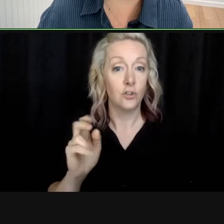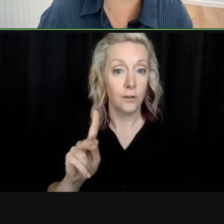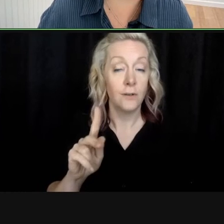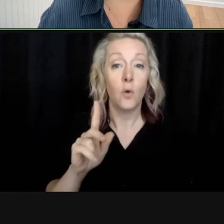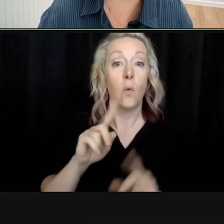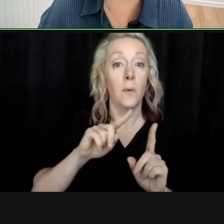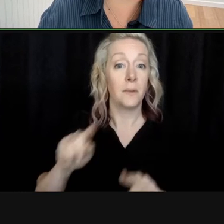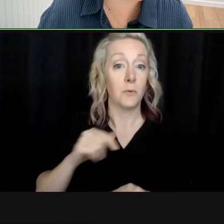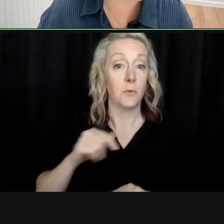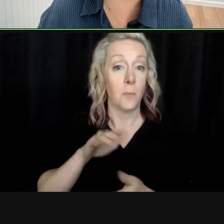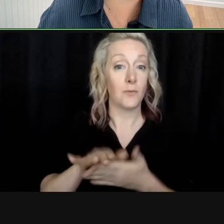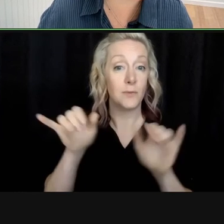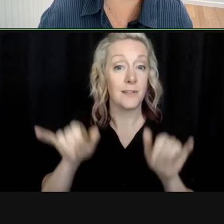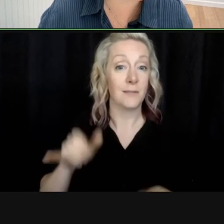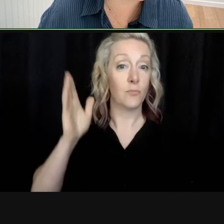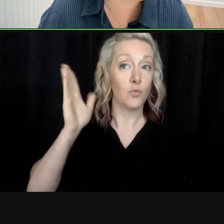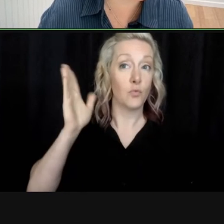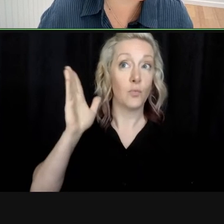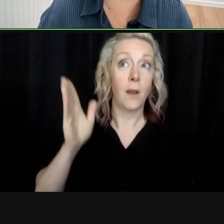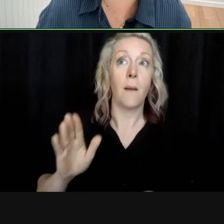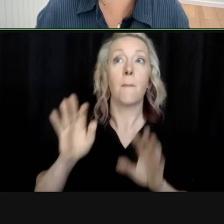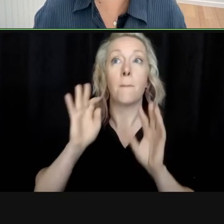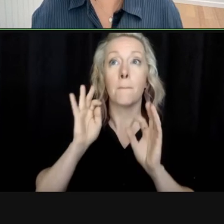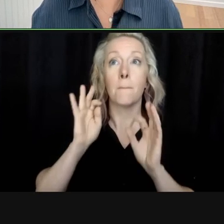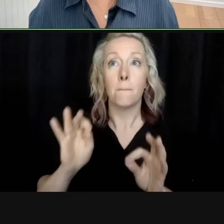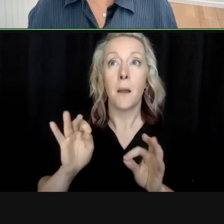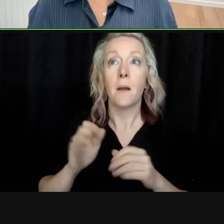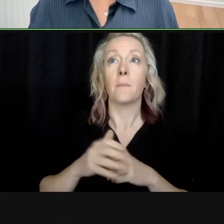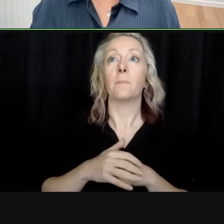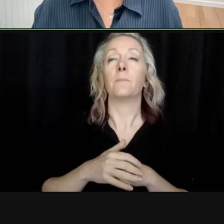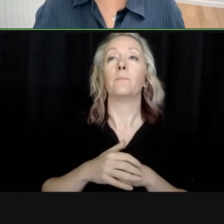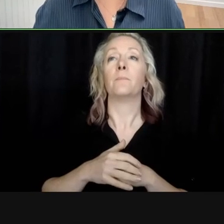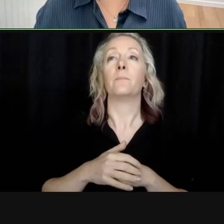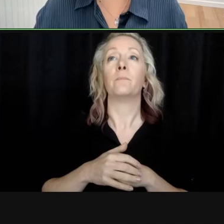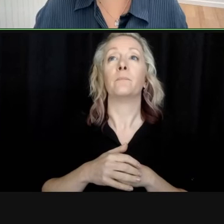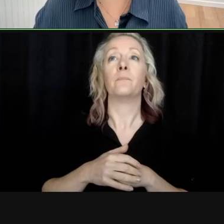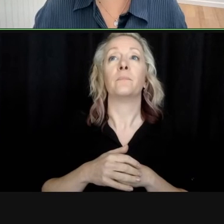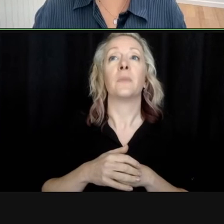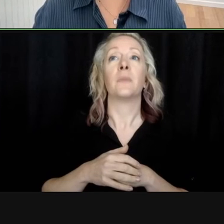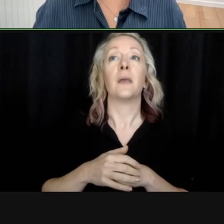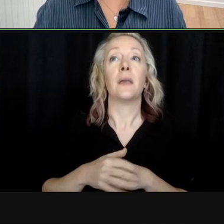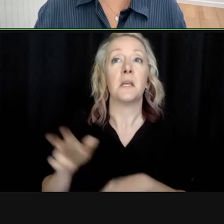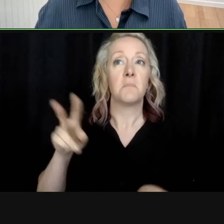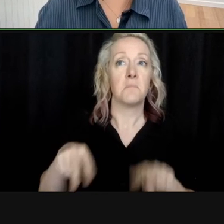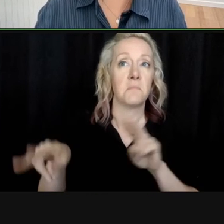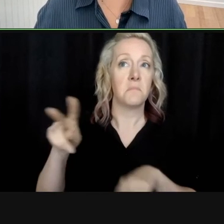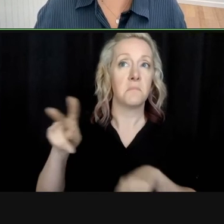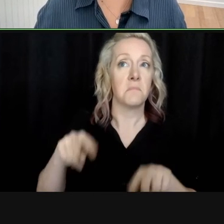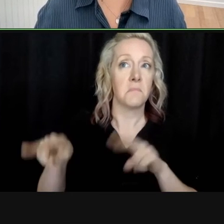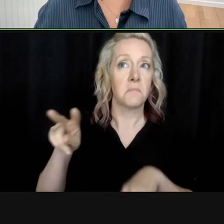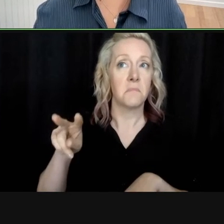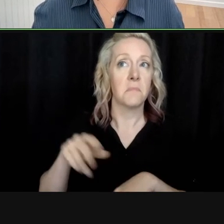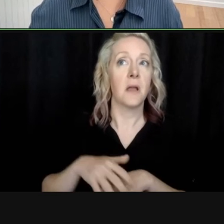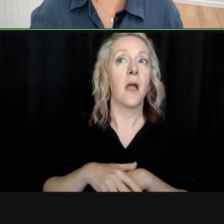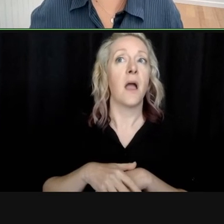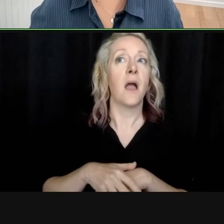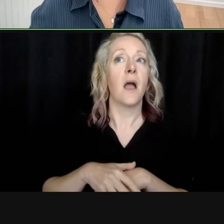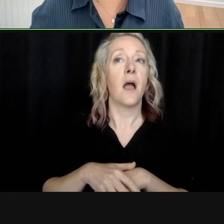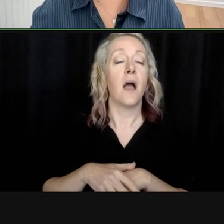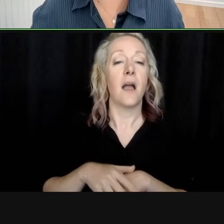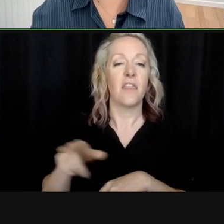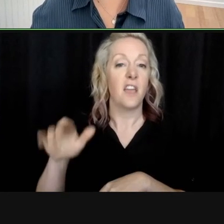he advised a pre-K teacher in his accent and advised that the child does not have autism. Wow. Wow. You got Jan Van